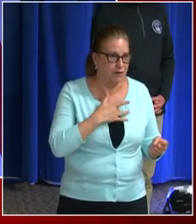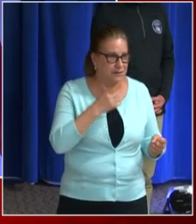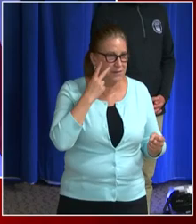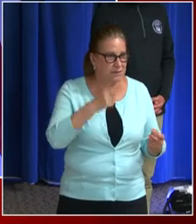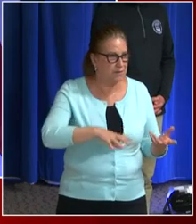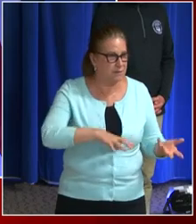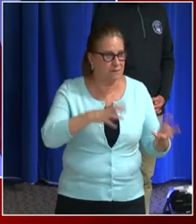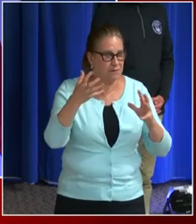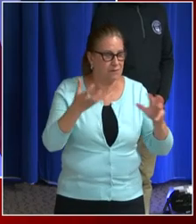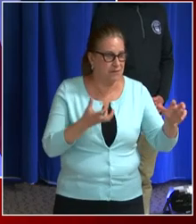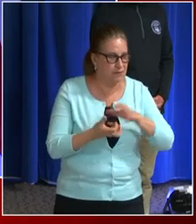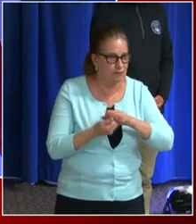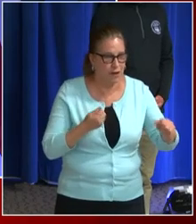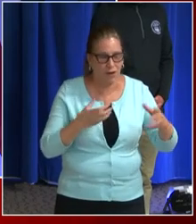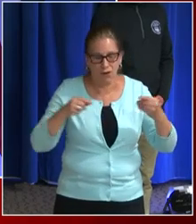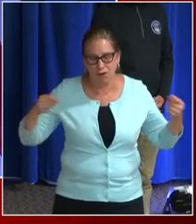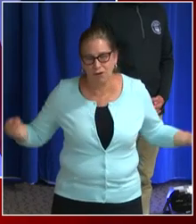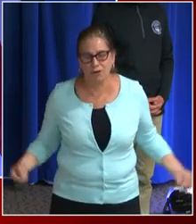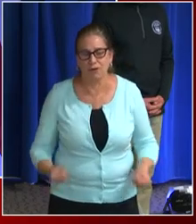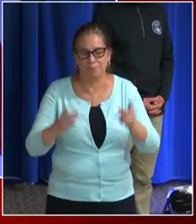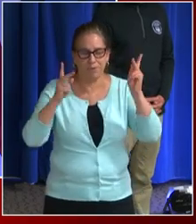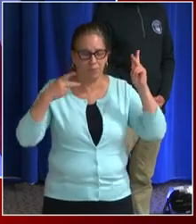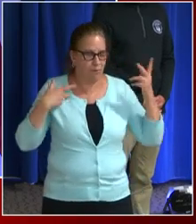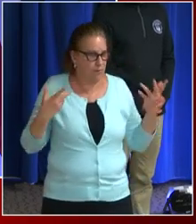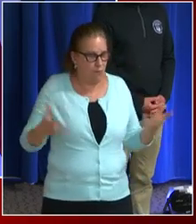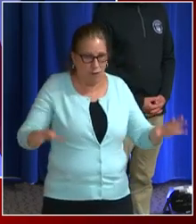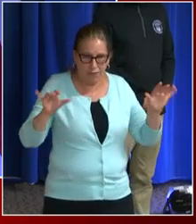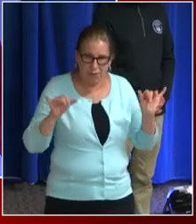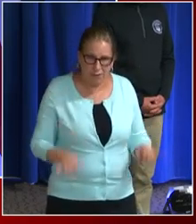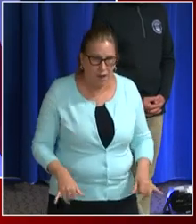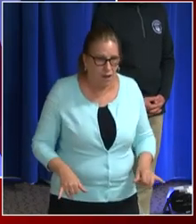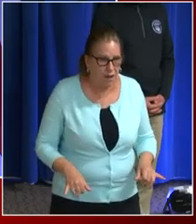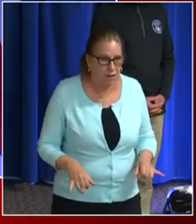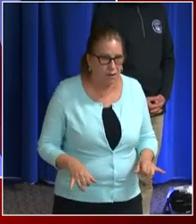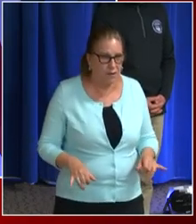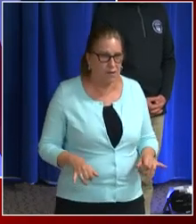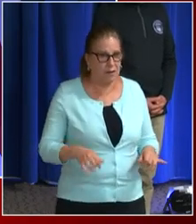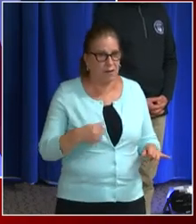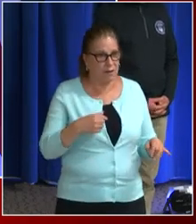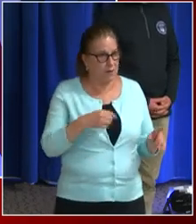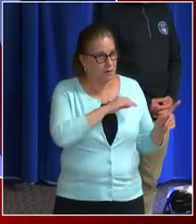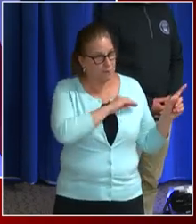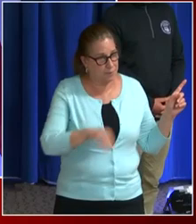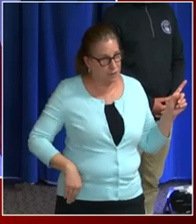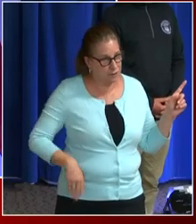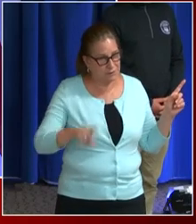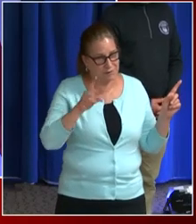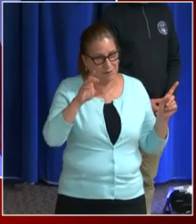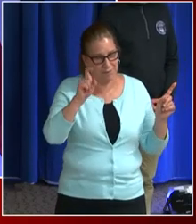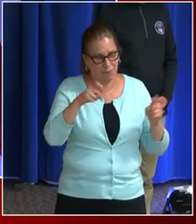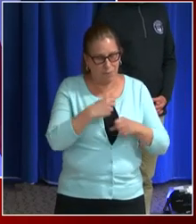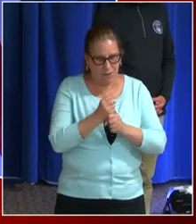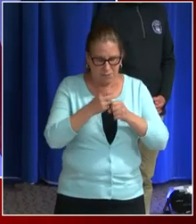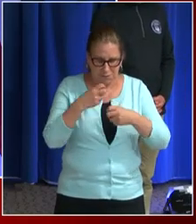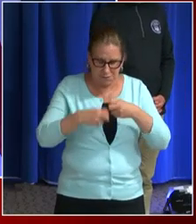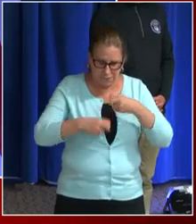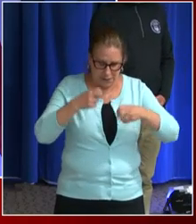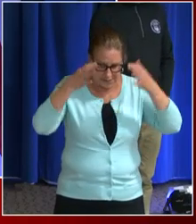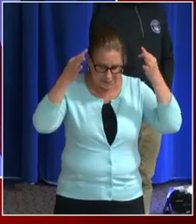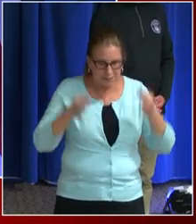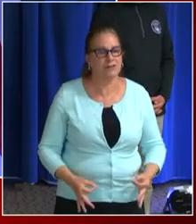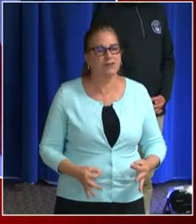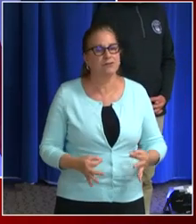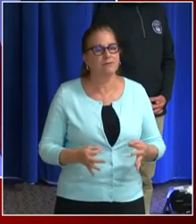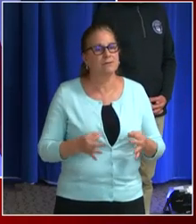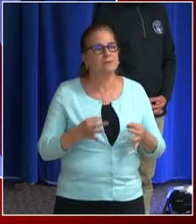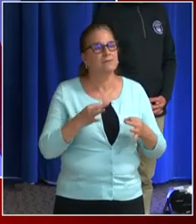So, I guess when you're the mayor of the District of Columbia, you have to make difficult decisions. And so I was very proud